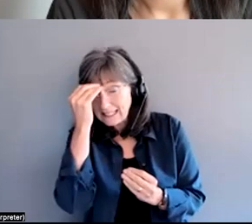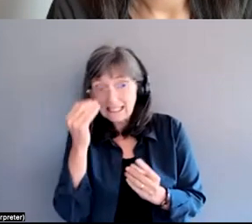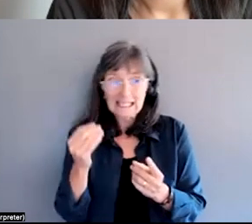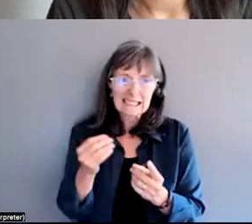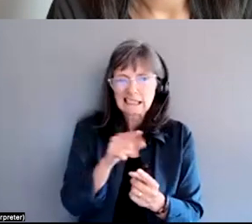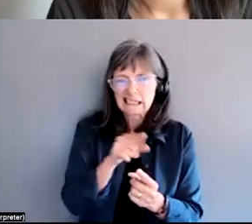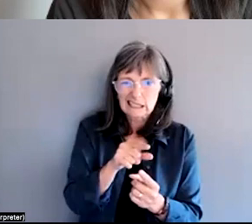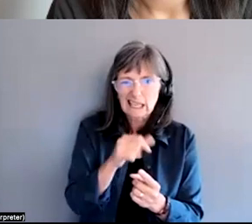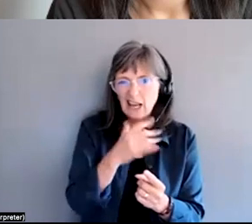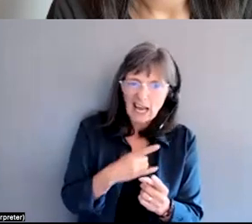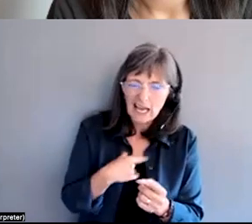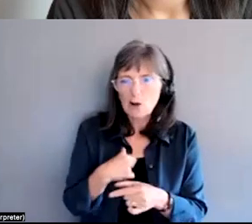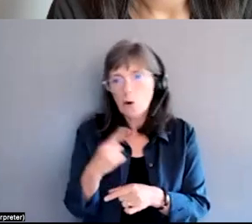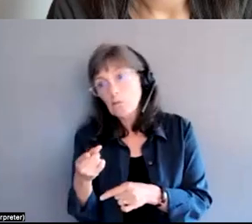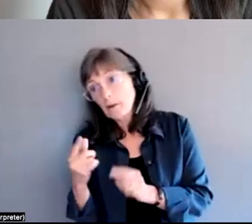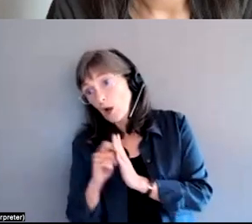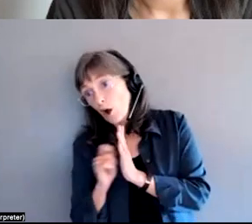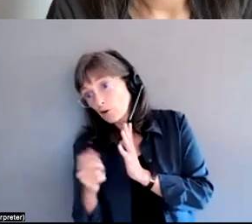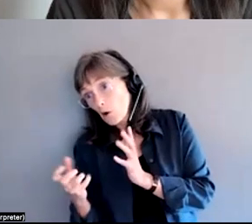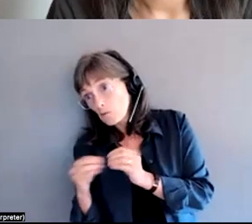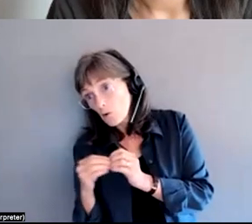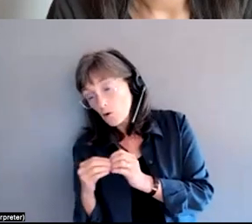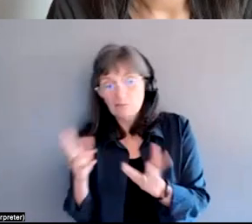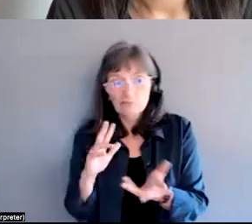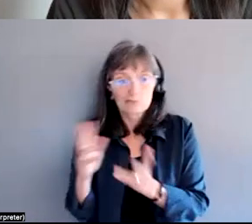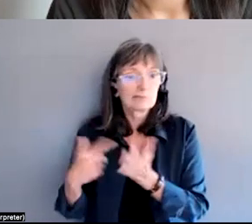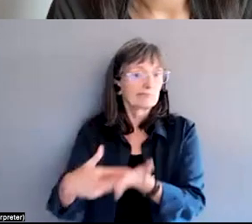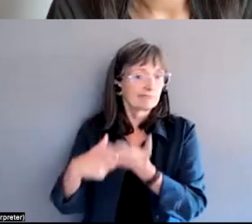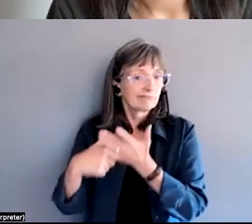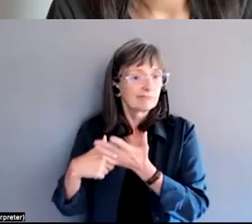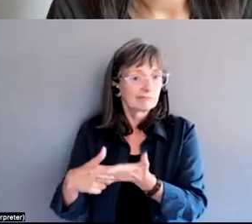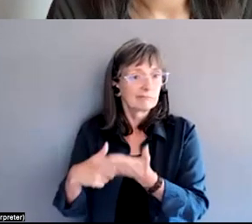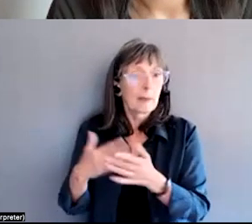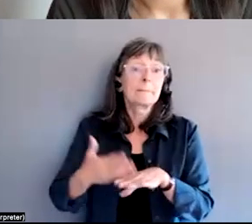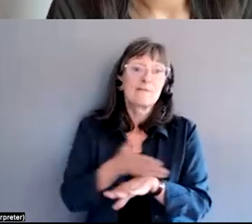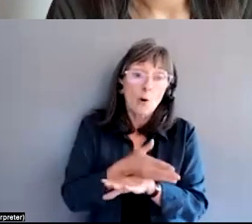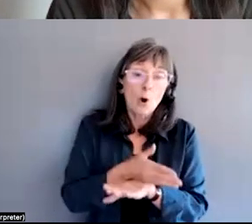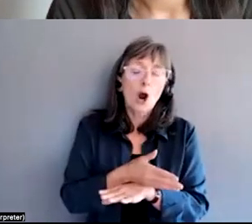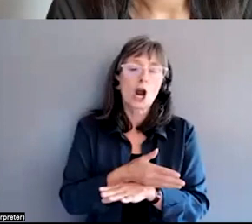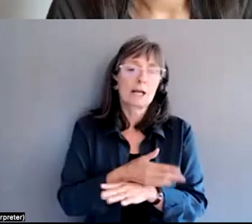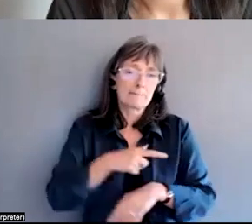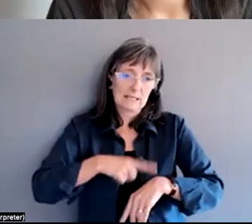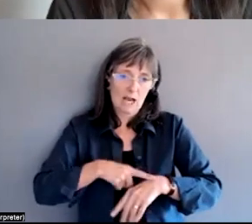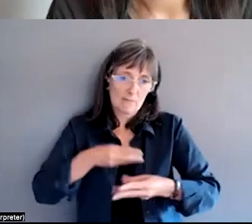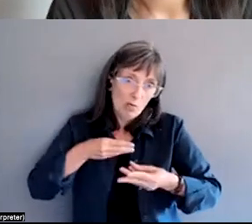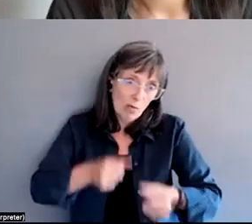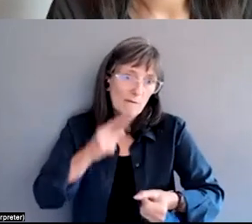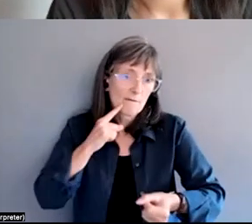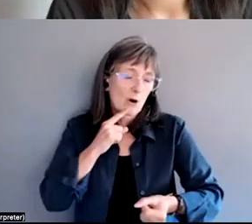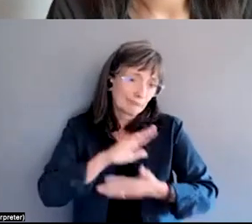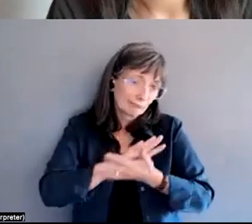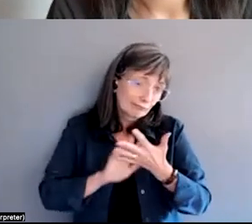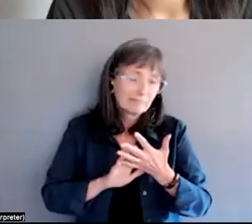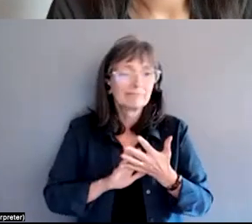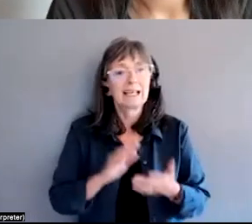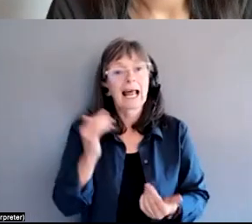this reason, but maybe that's something the author wanted to explore. And then we'll have a conversation, narrow it down to, you know, maybe 3 to 6